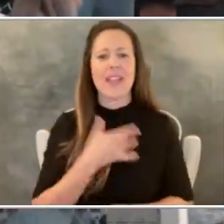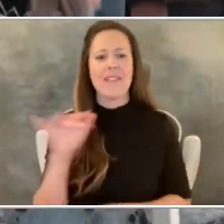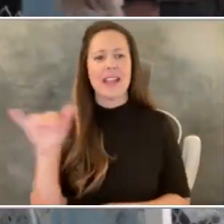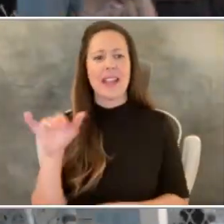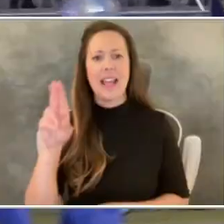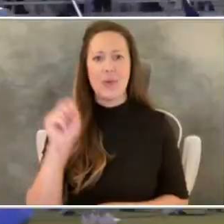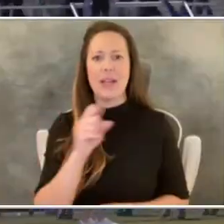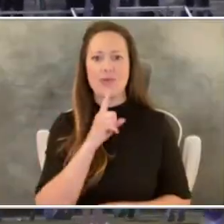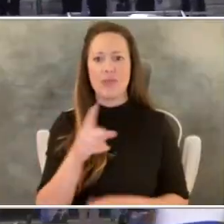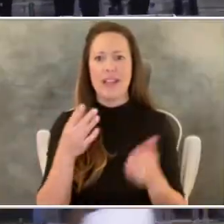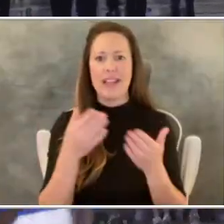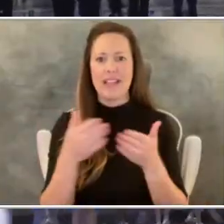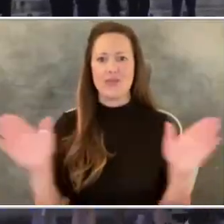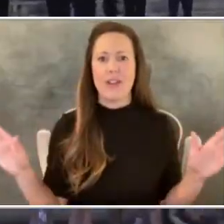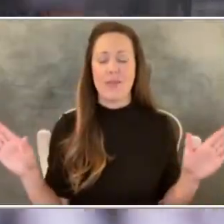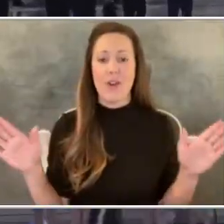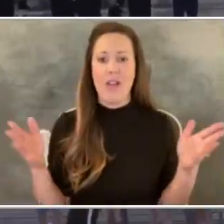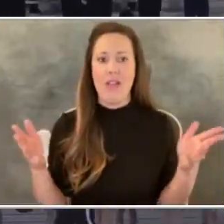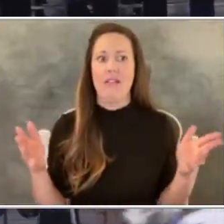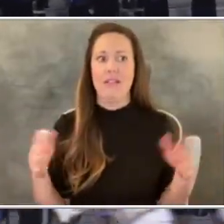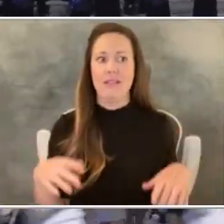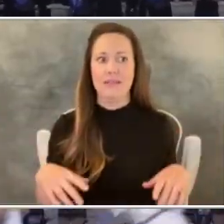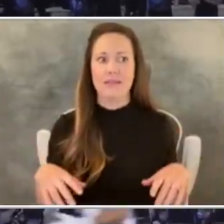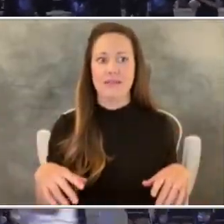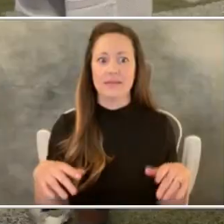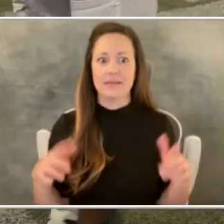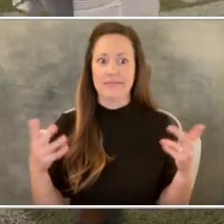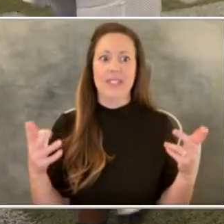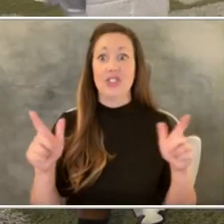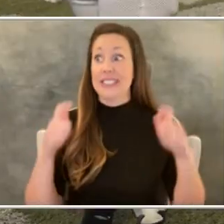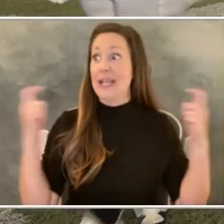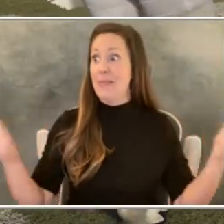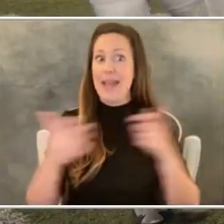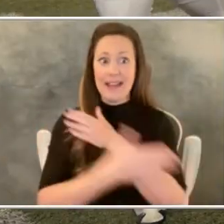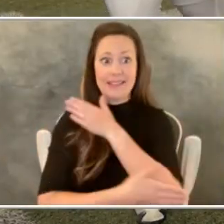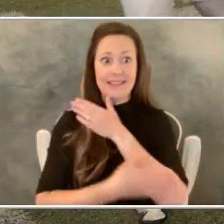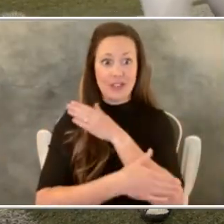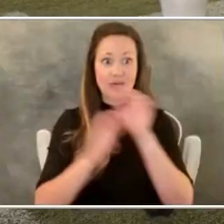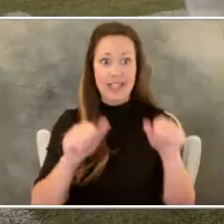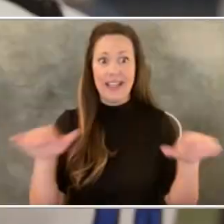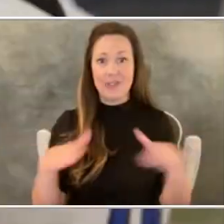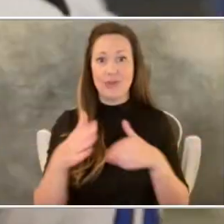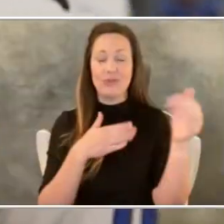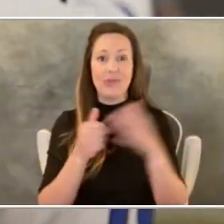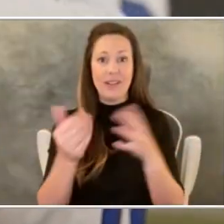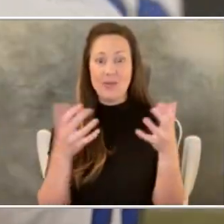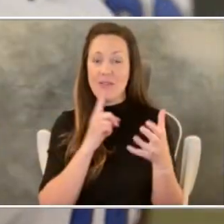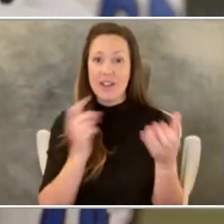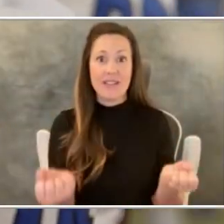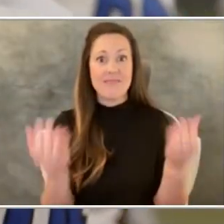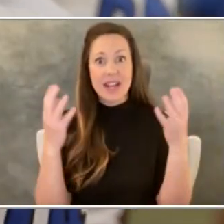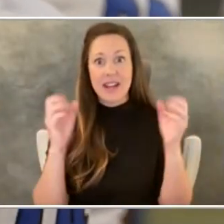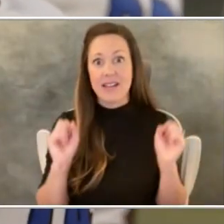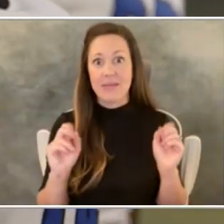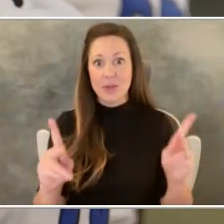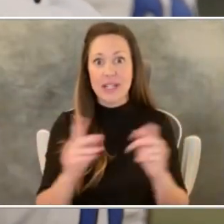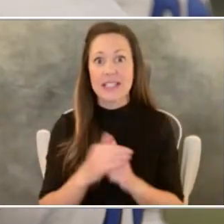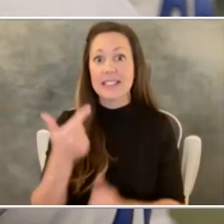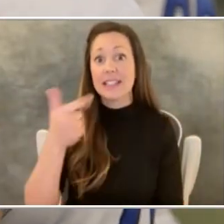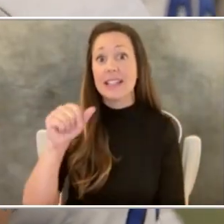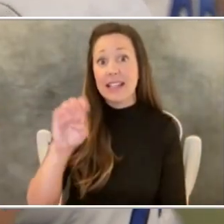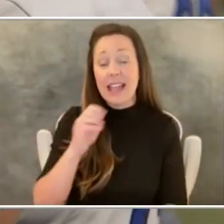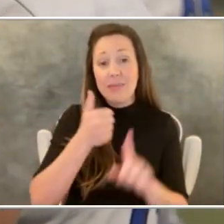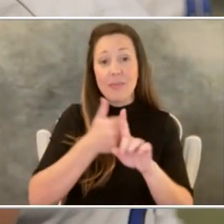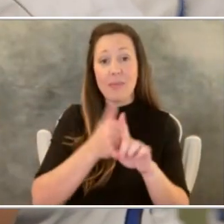it's just such a big country. You can just do whatever you want. I mean, there's so many opportunities. Gabe Anchieta grew up with his family